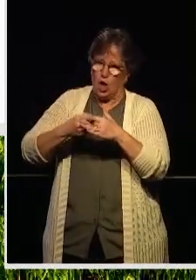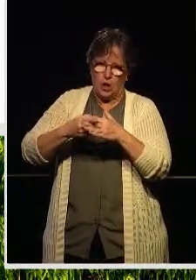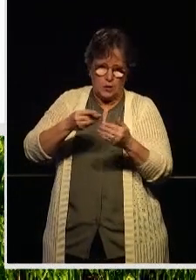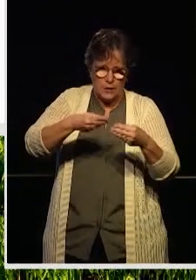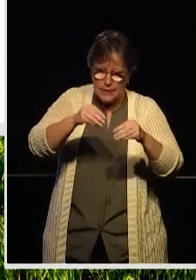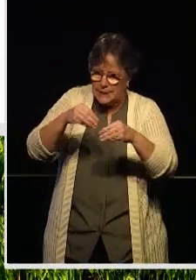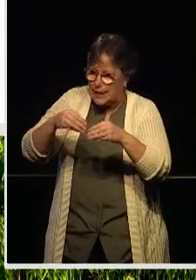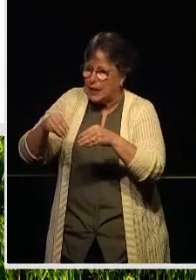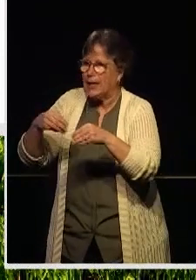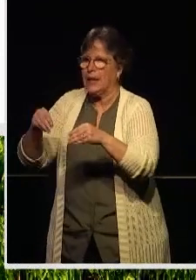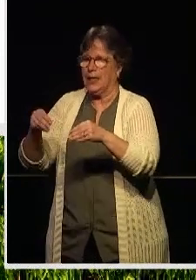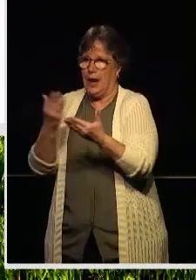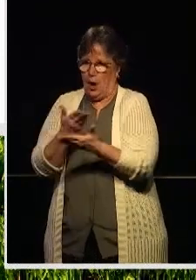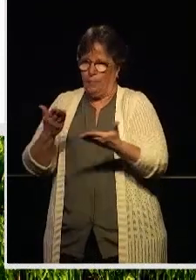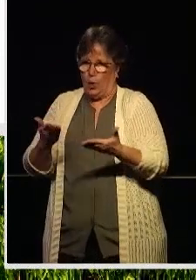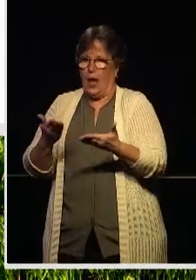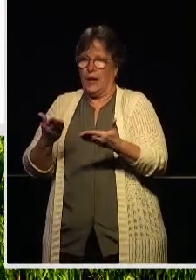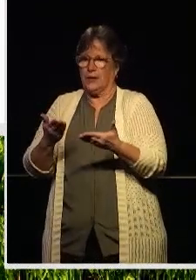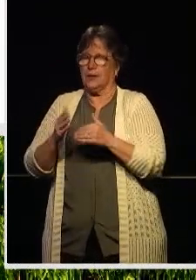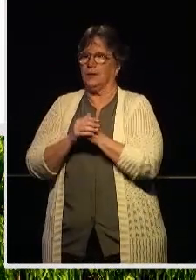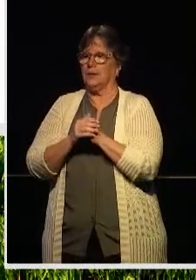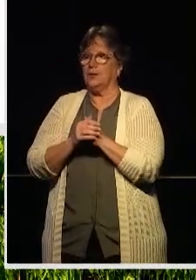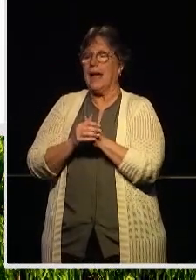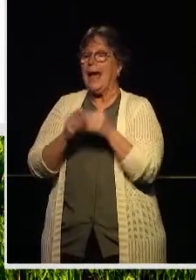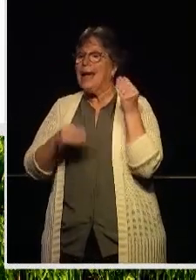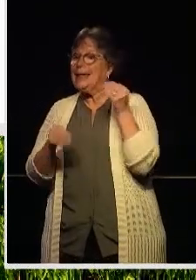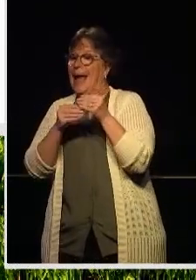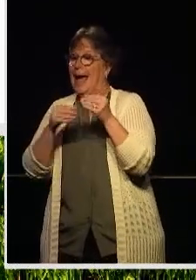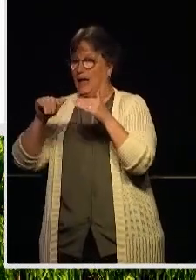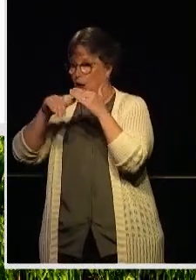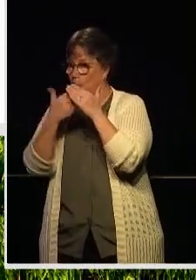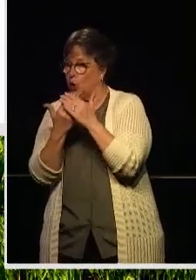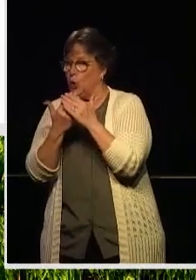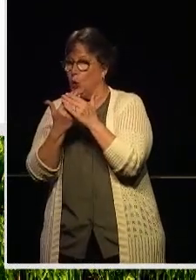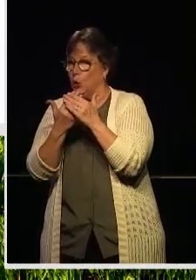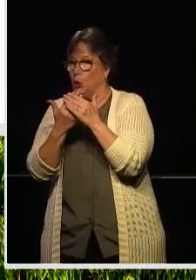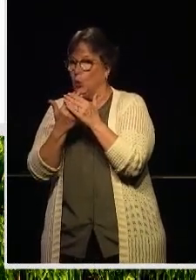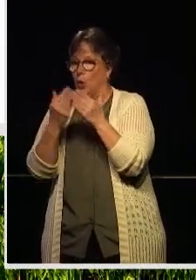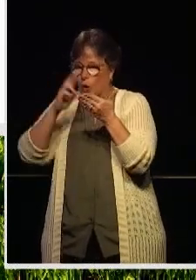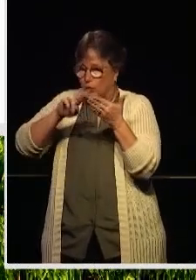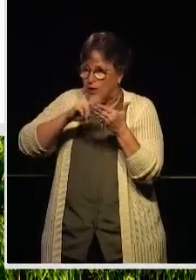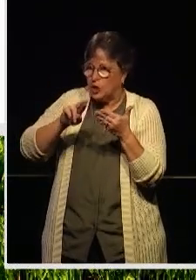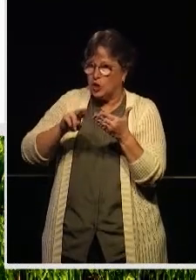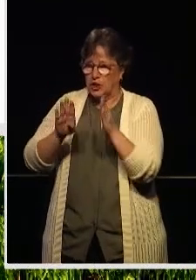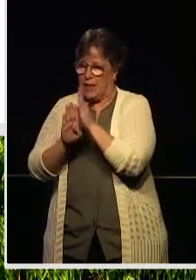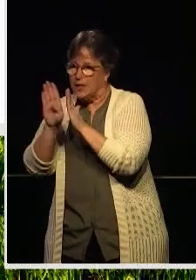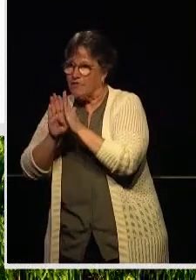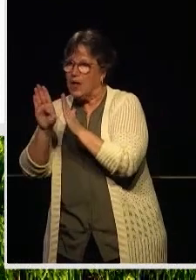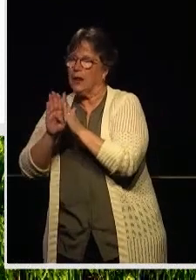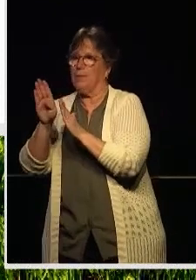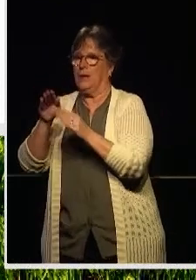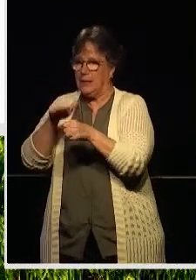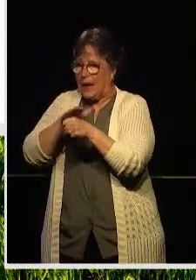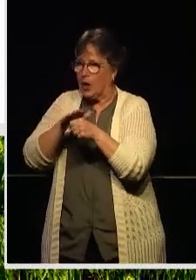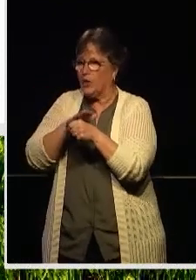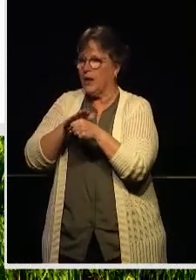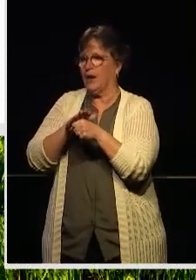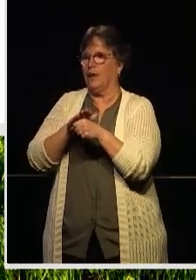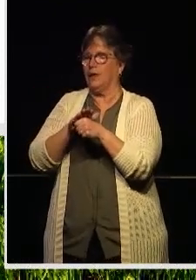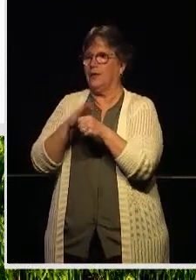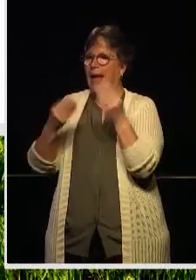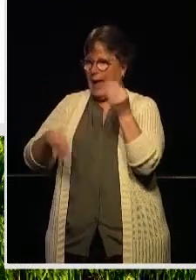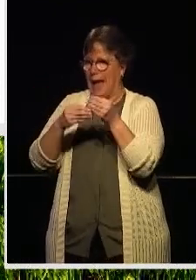only commercially, but also add new biomarkers on the R&D side, especially in the agri-tech sector, and work